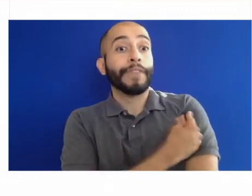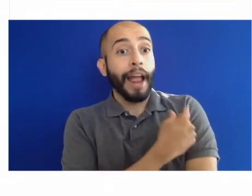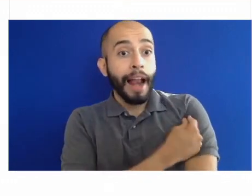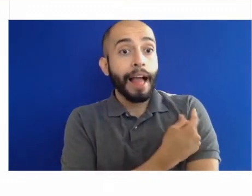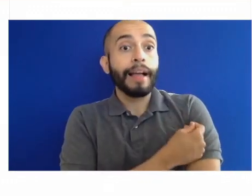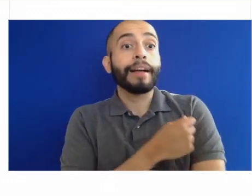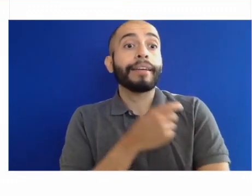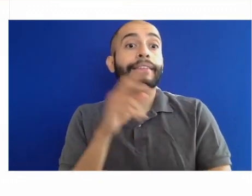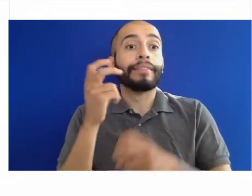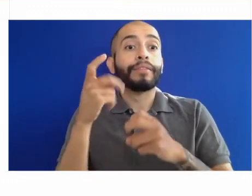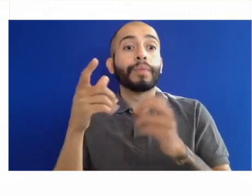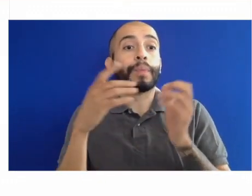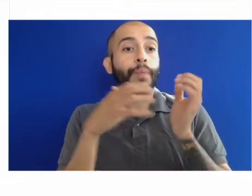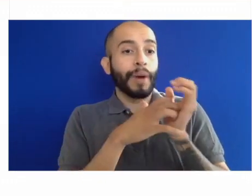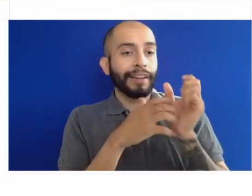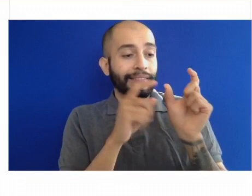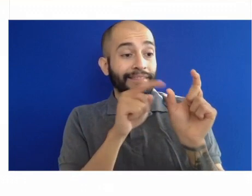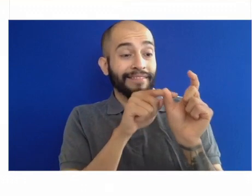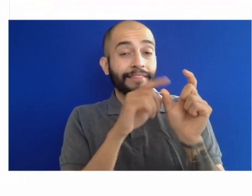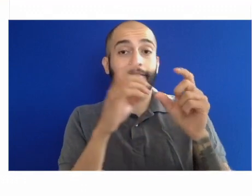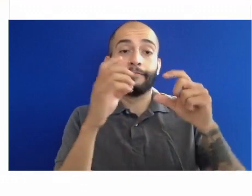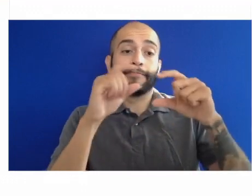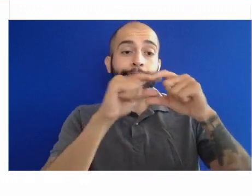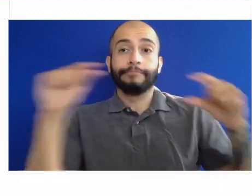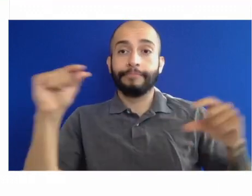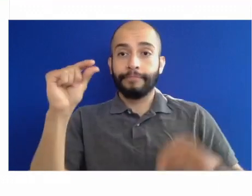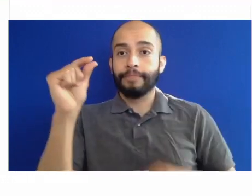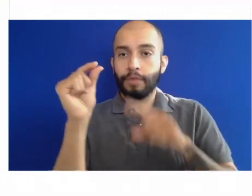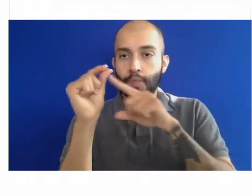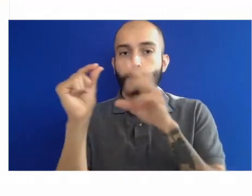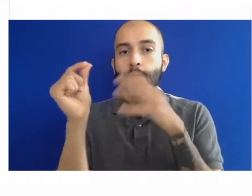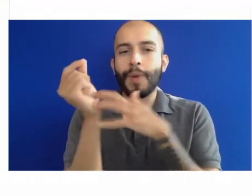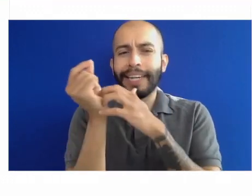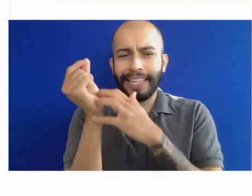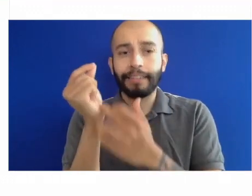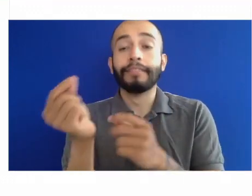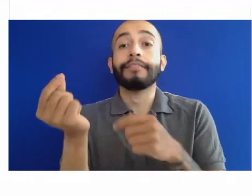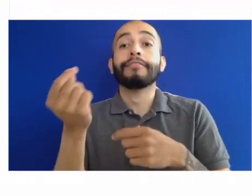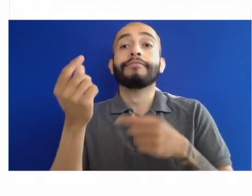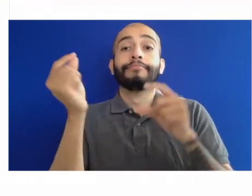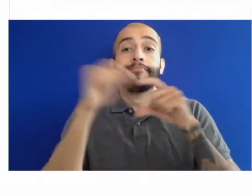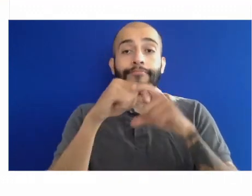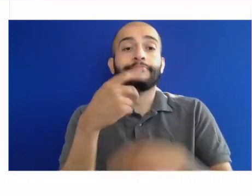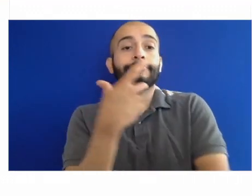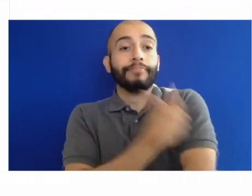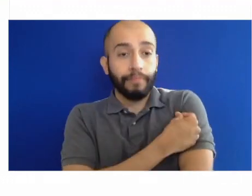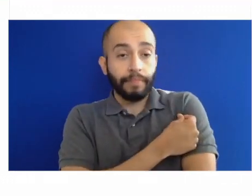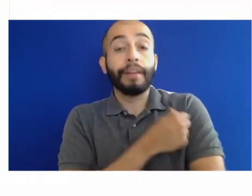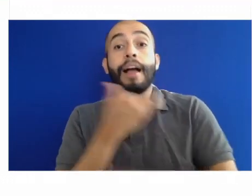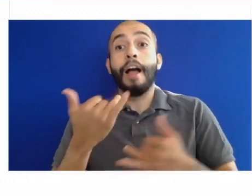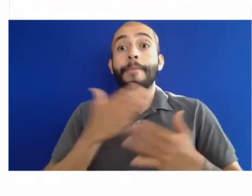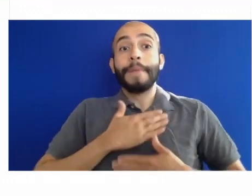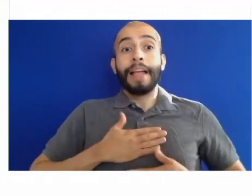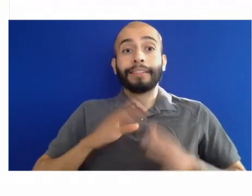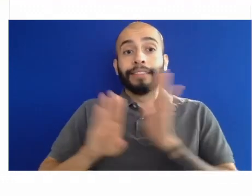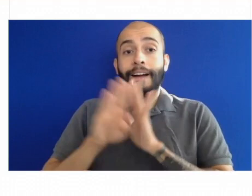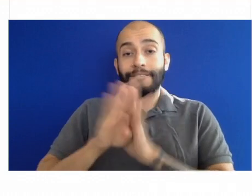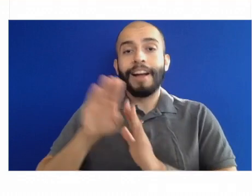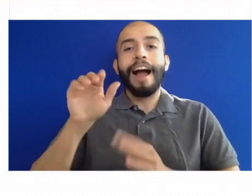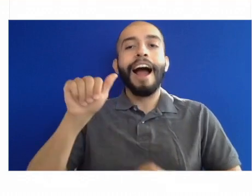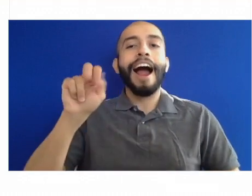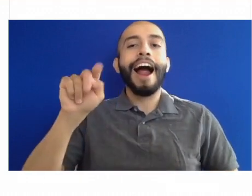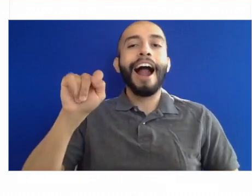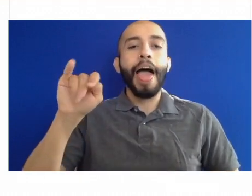They develop antibodies against disease. So the same you can really do with information, in the sense that if you preemptively expose someone to a